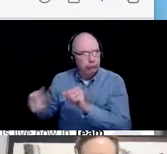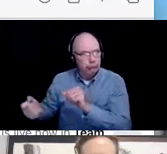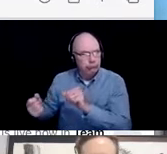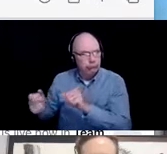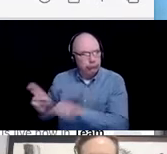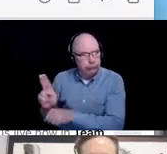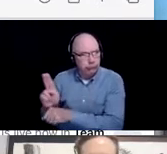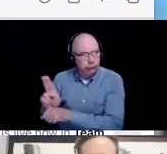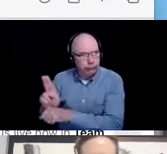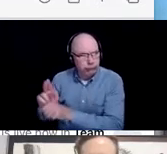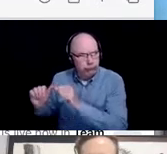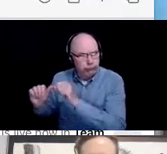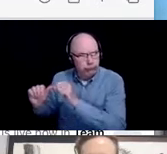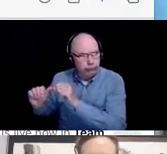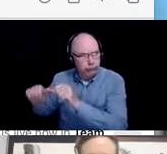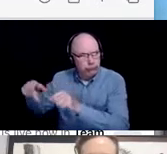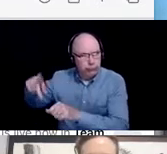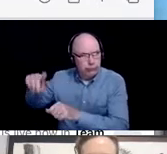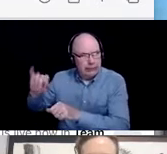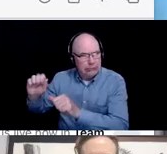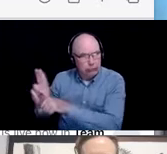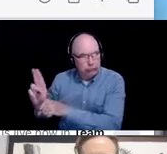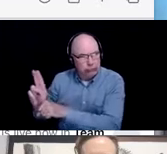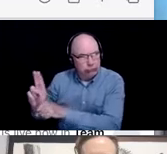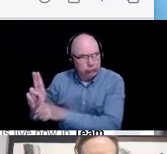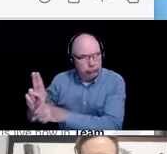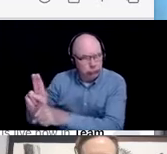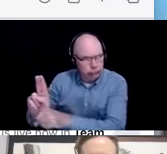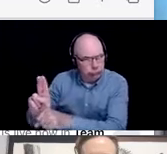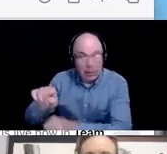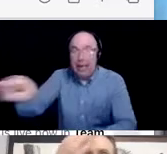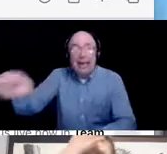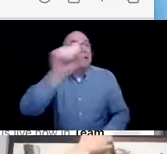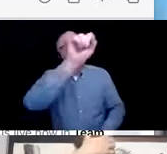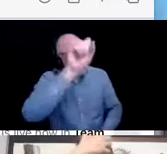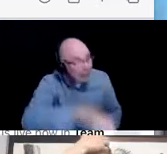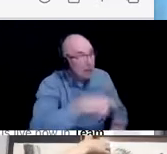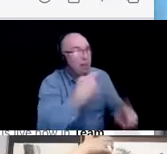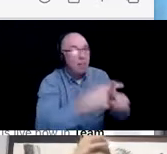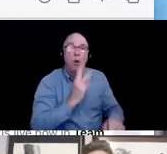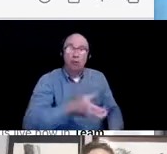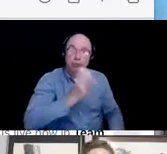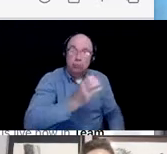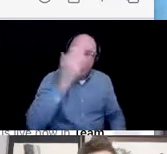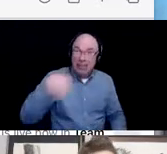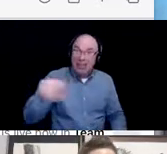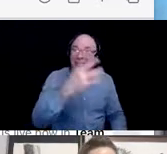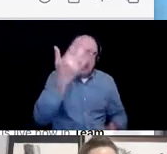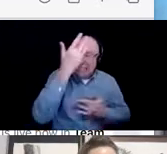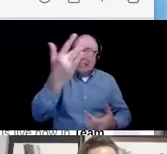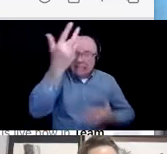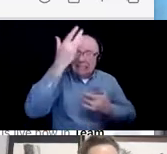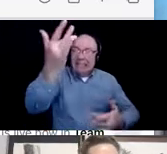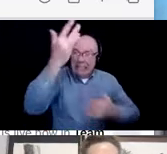the products. And that's why they got results. Yes, amen. And they drank their water because when you're desperate, when you're sick for years and